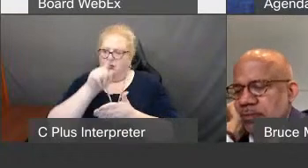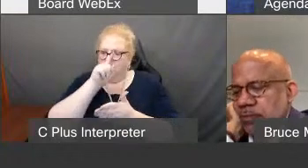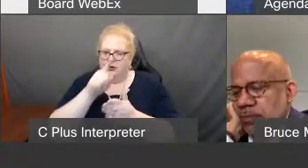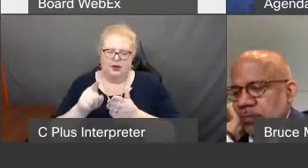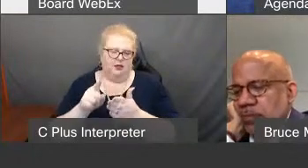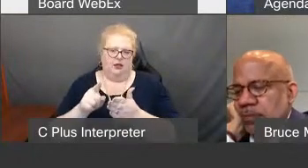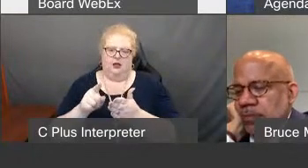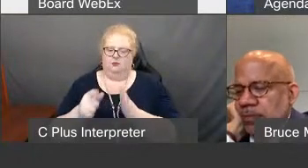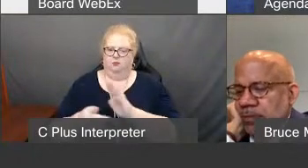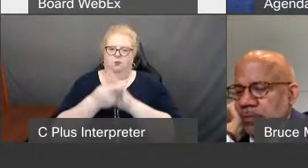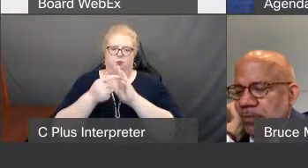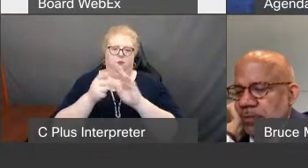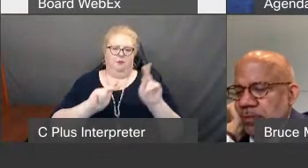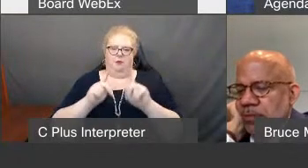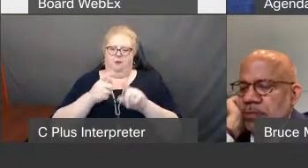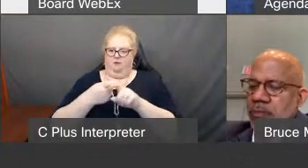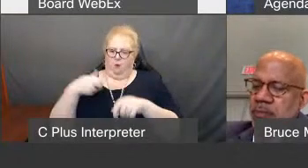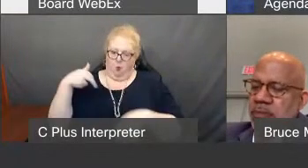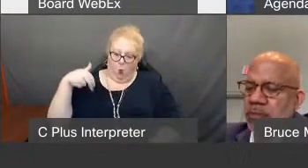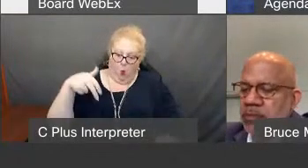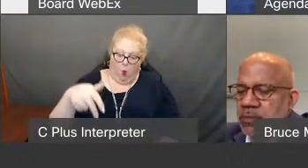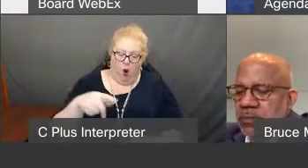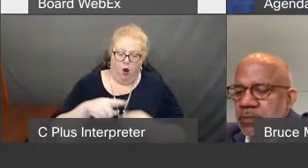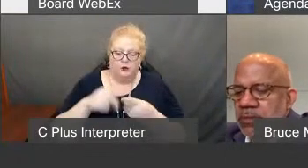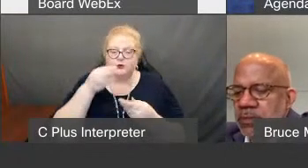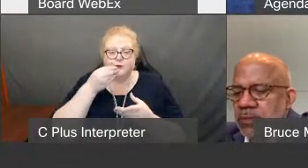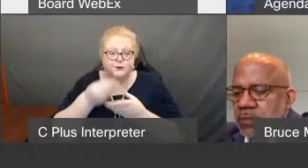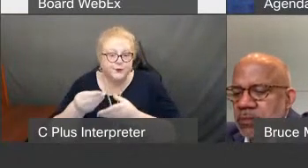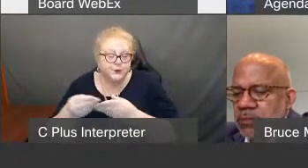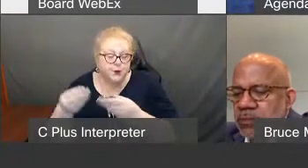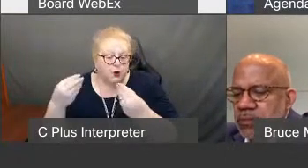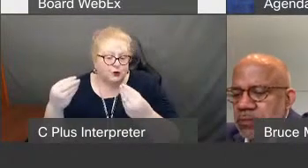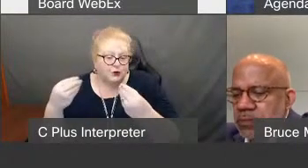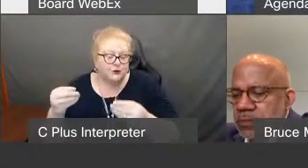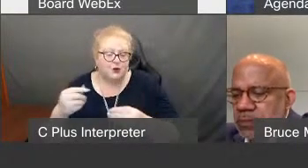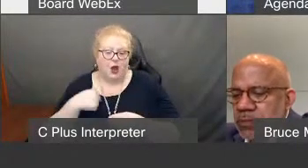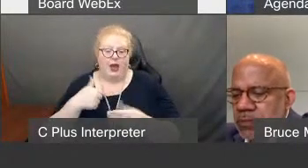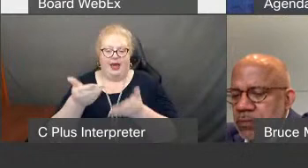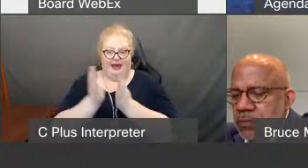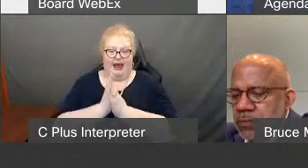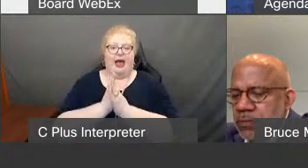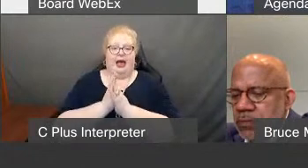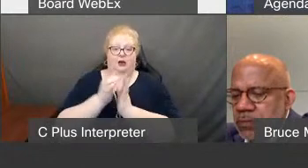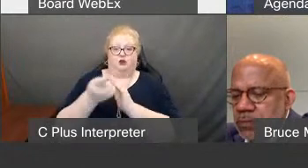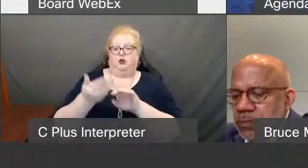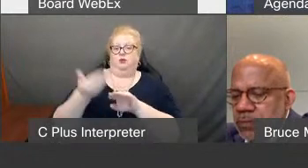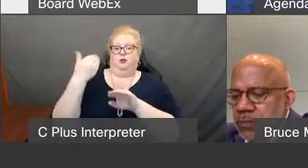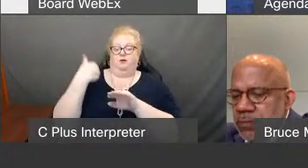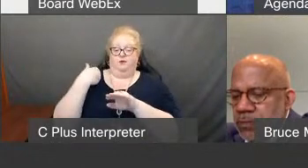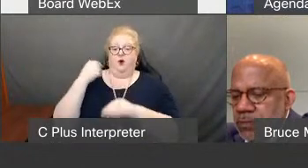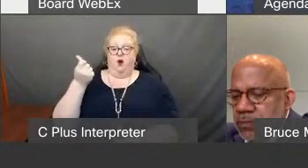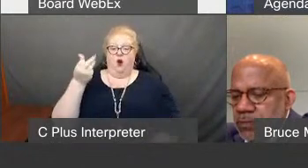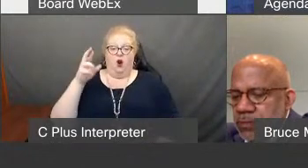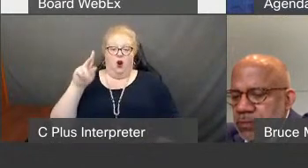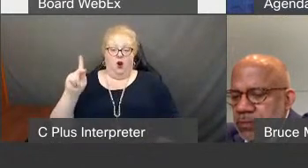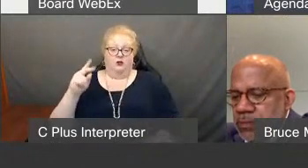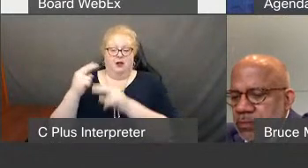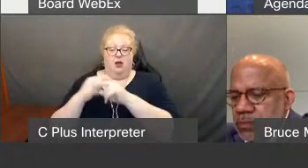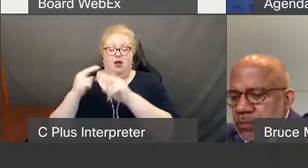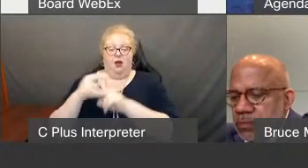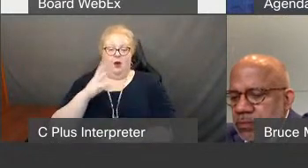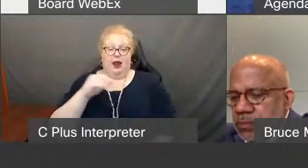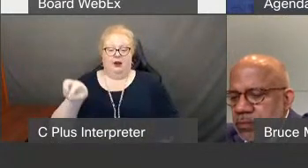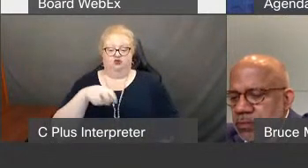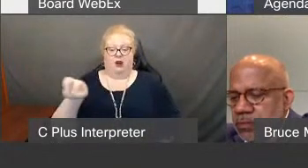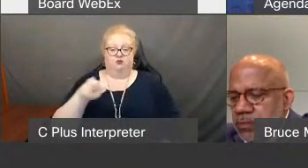grocery store. I had previously asked you to set aside some of the Arkansas Highway and Transportation funds that